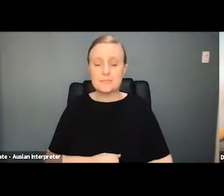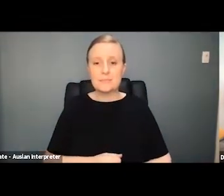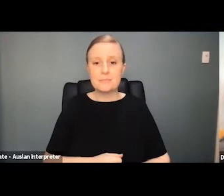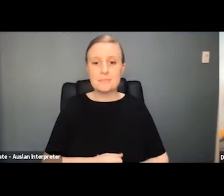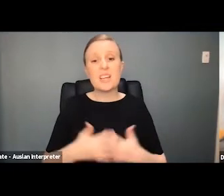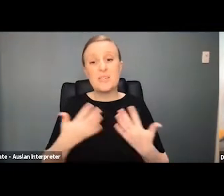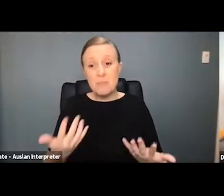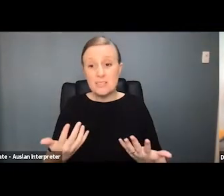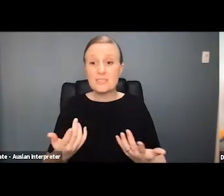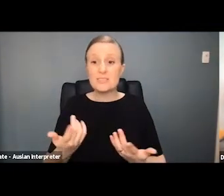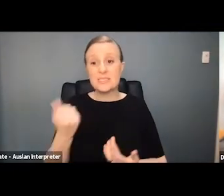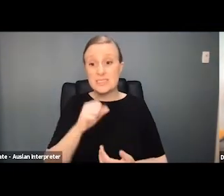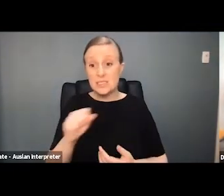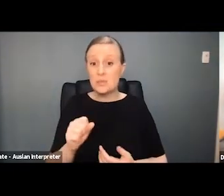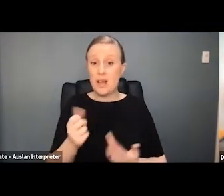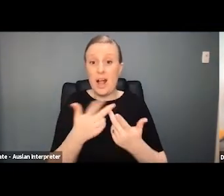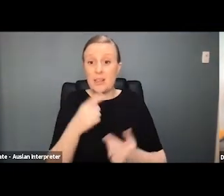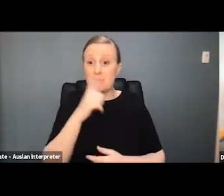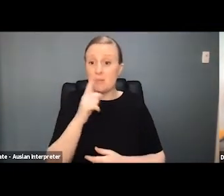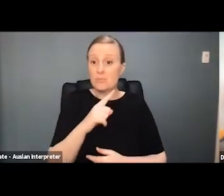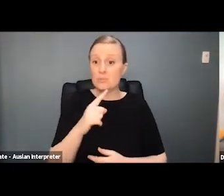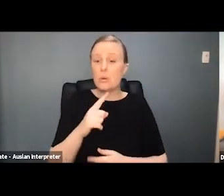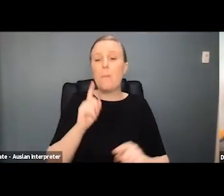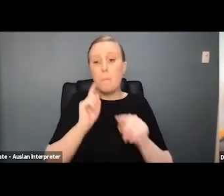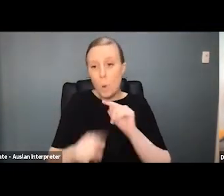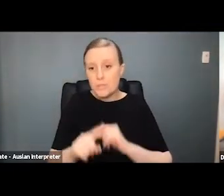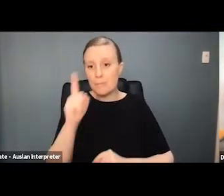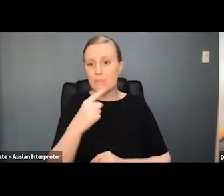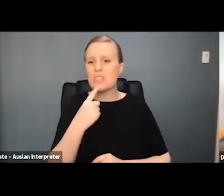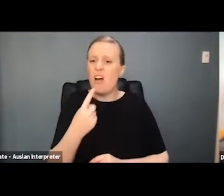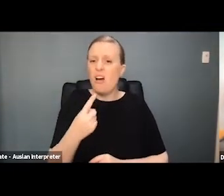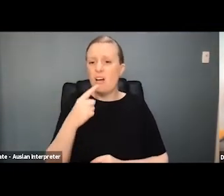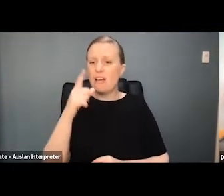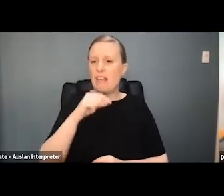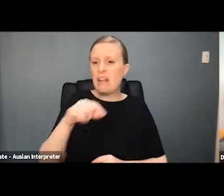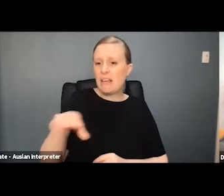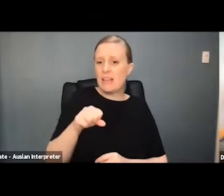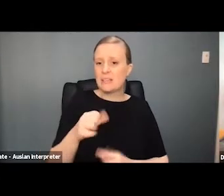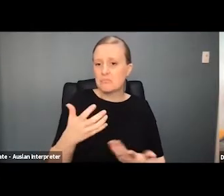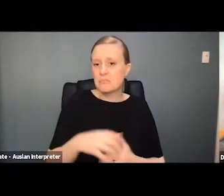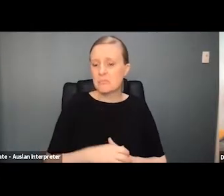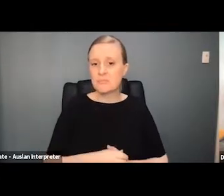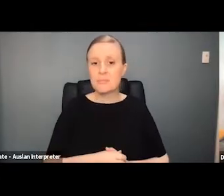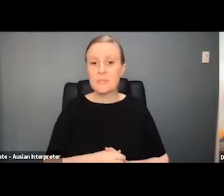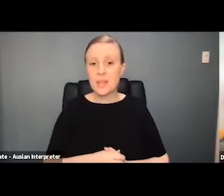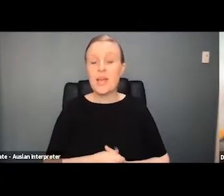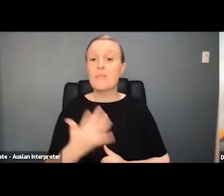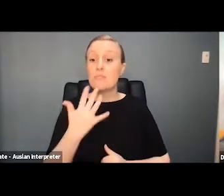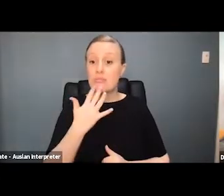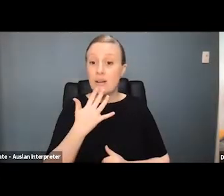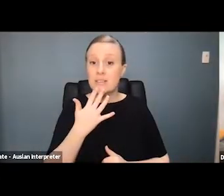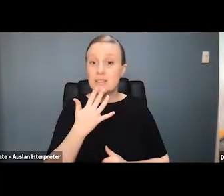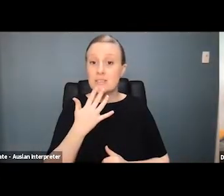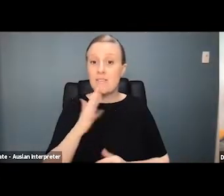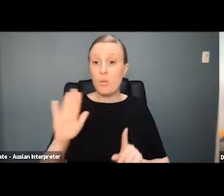fairly easy to obtain. And we saw an increase in the price of all forms of ecstasy as well. So all of those indicators are kind